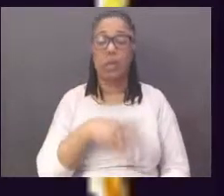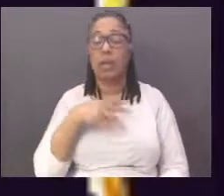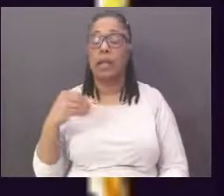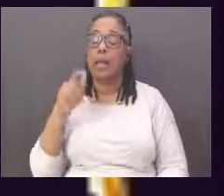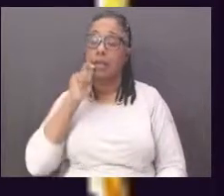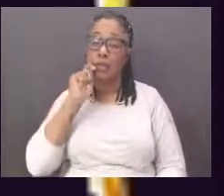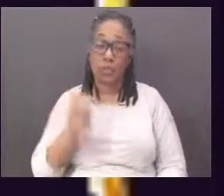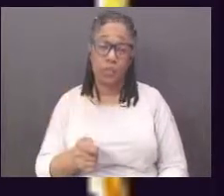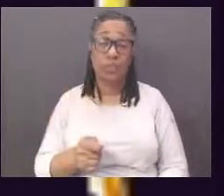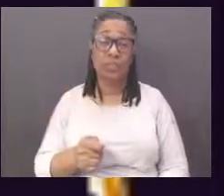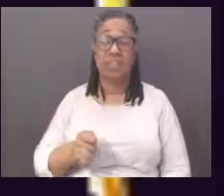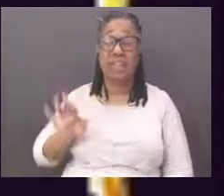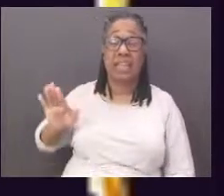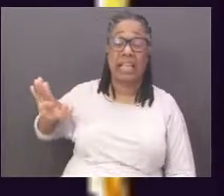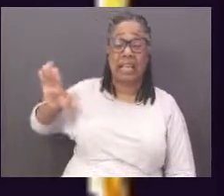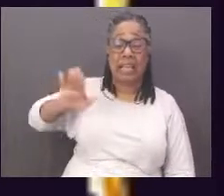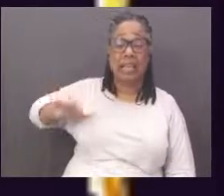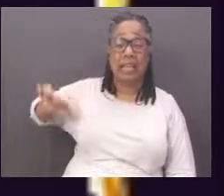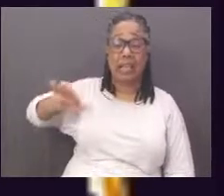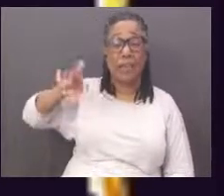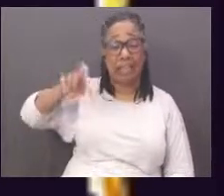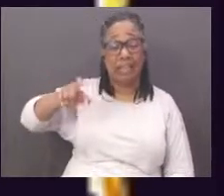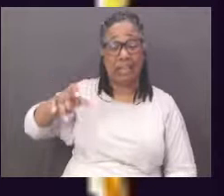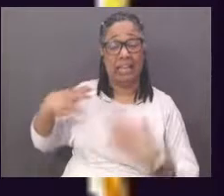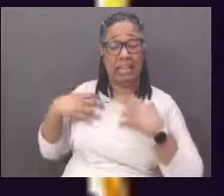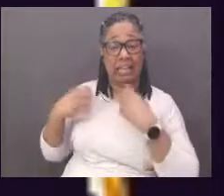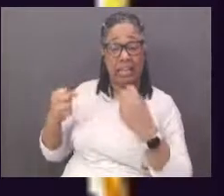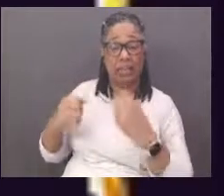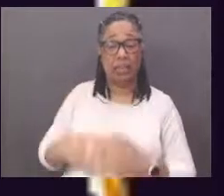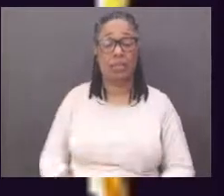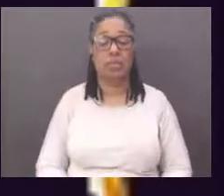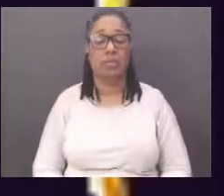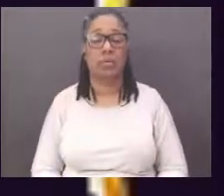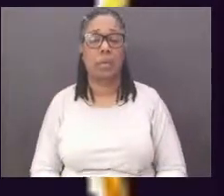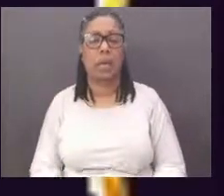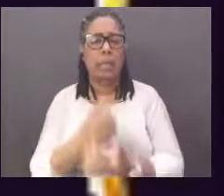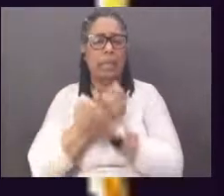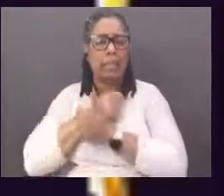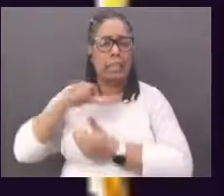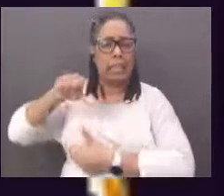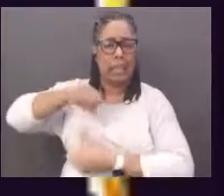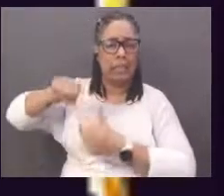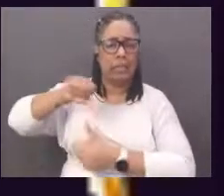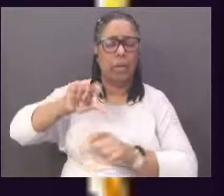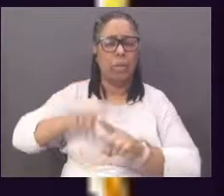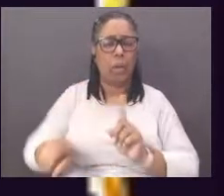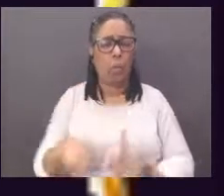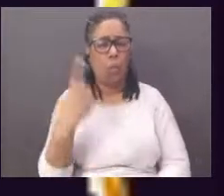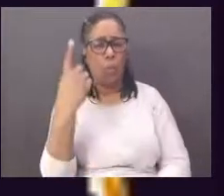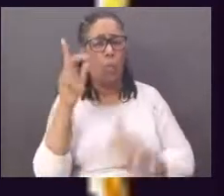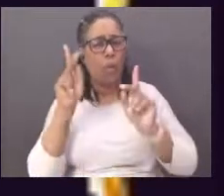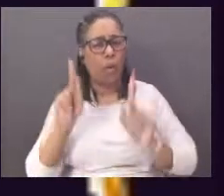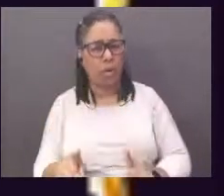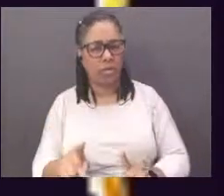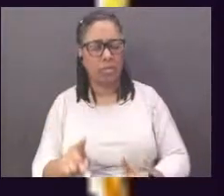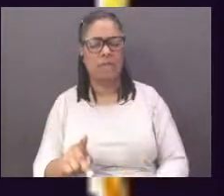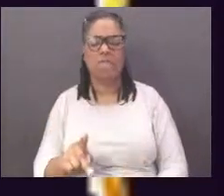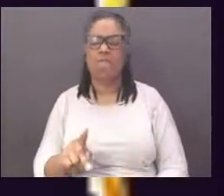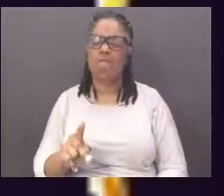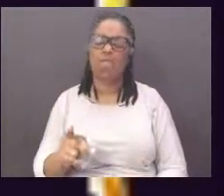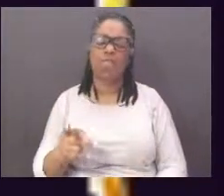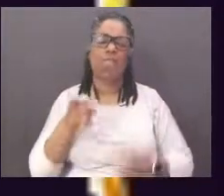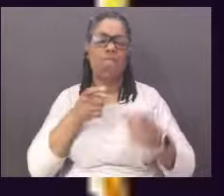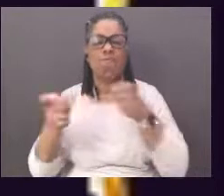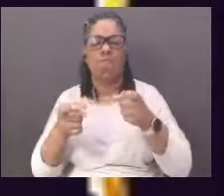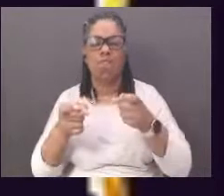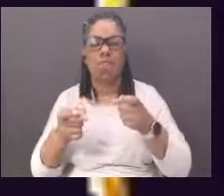there, dear Father. They love each other, but one person is ruling. And touch that ruler and